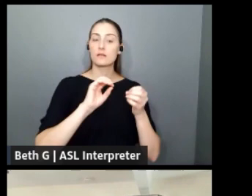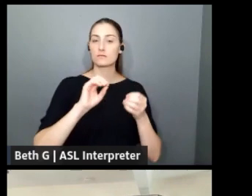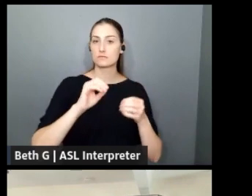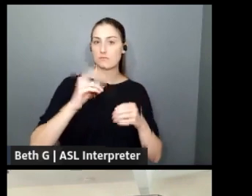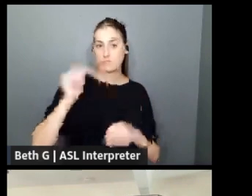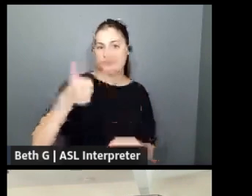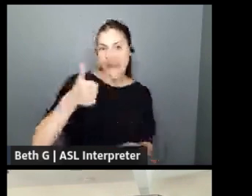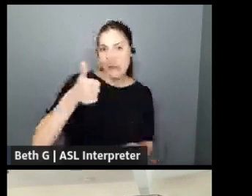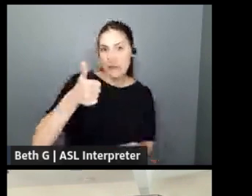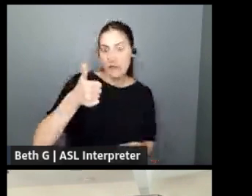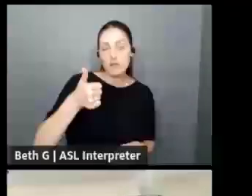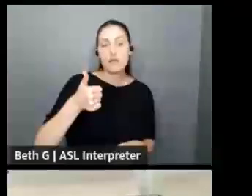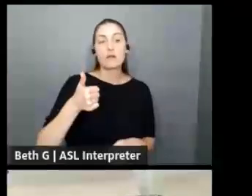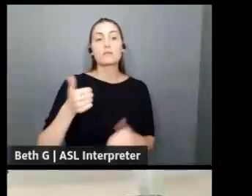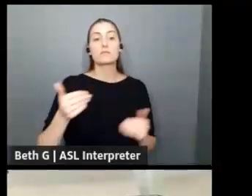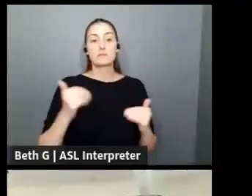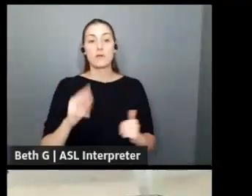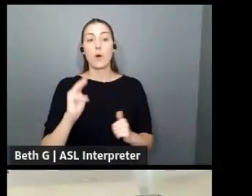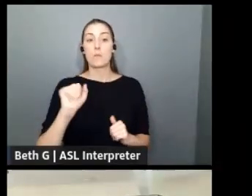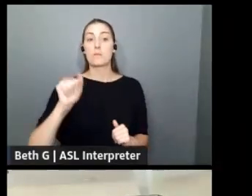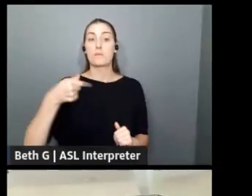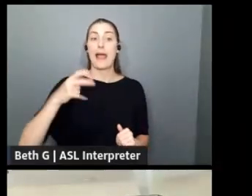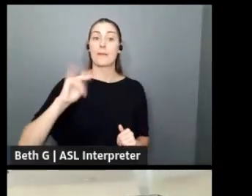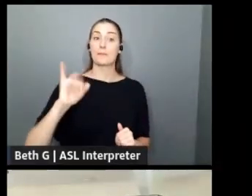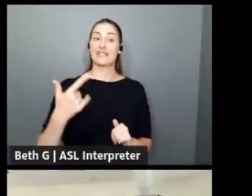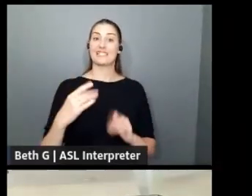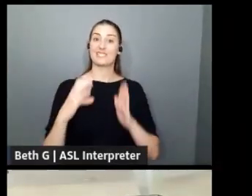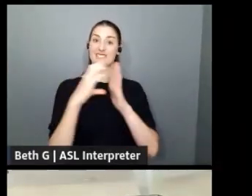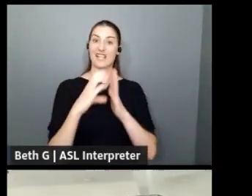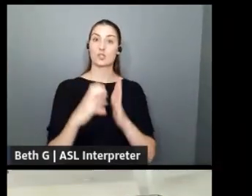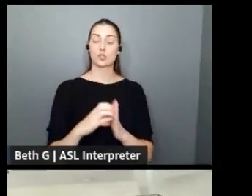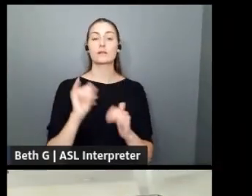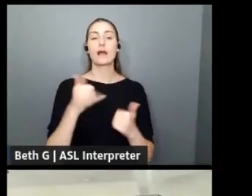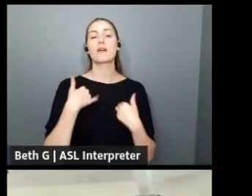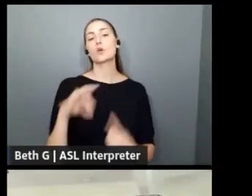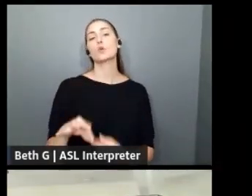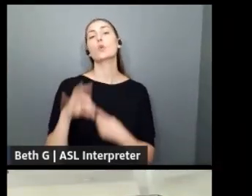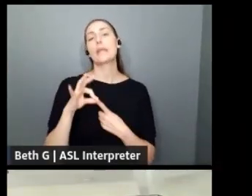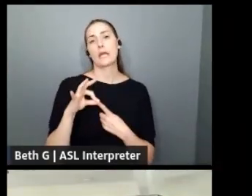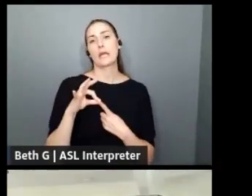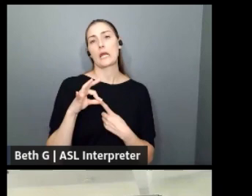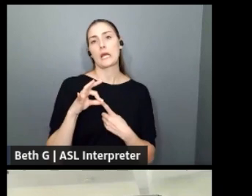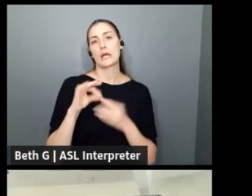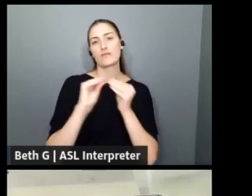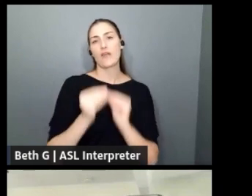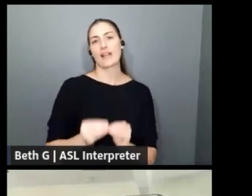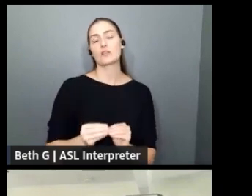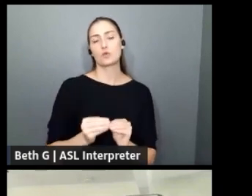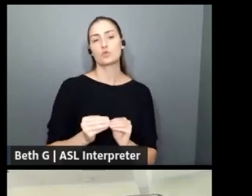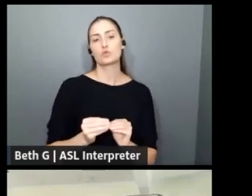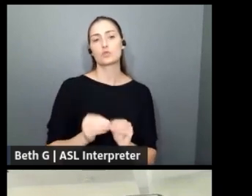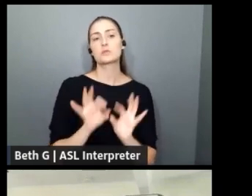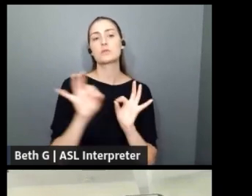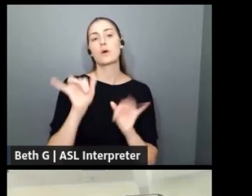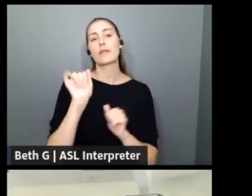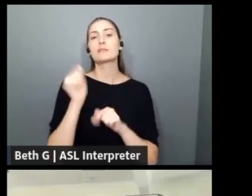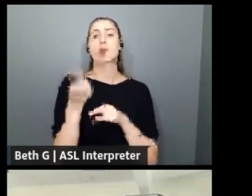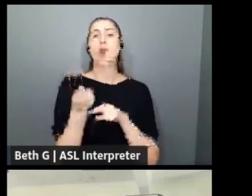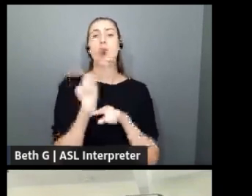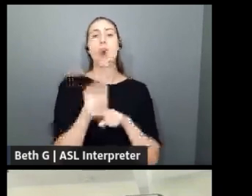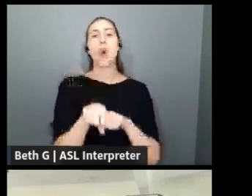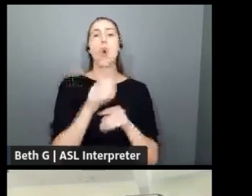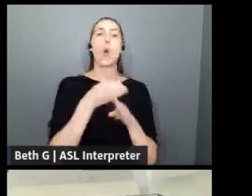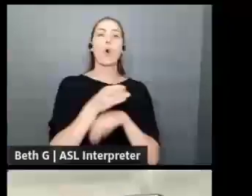And so the mapping section contains the unique values. It's kind of an override behavior where whatever values we define in the